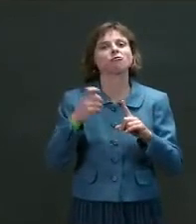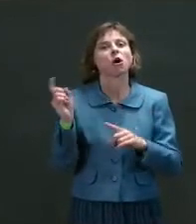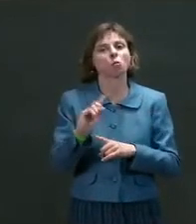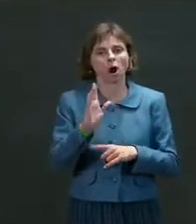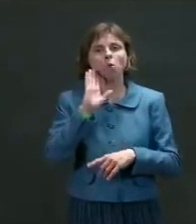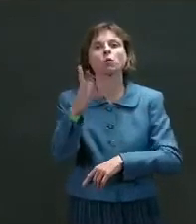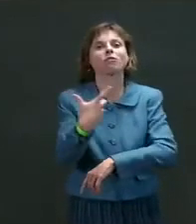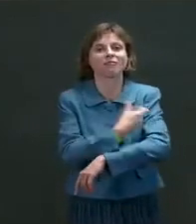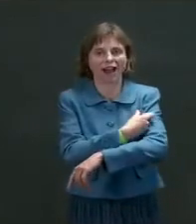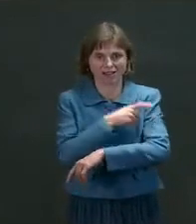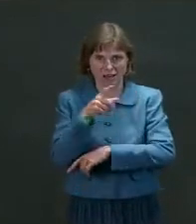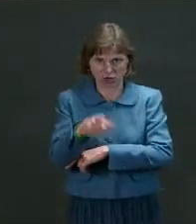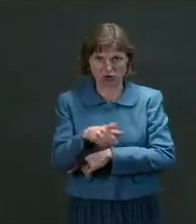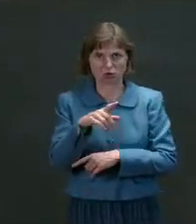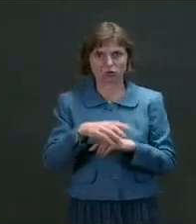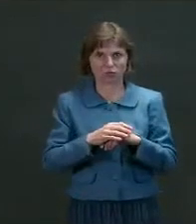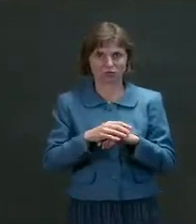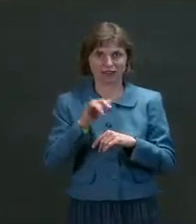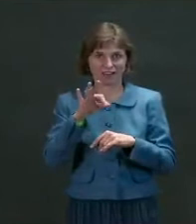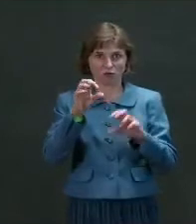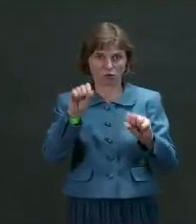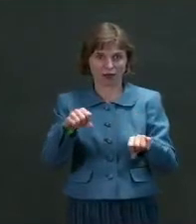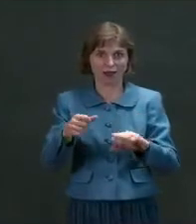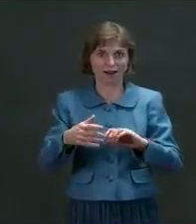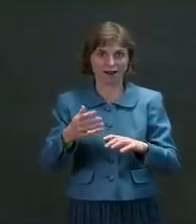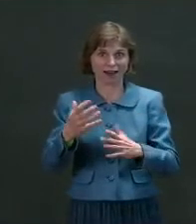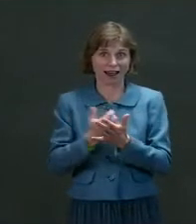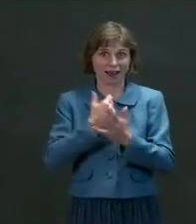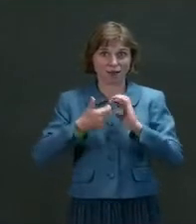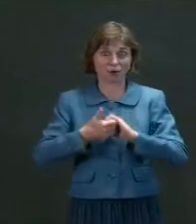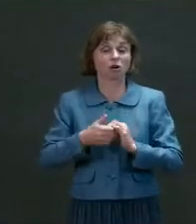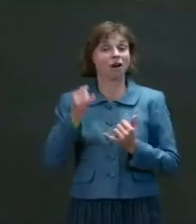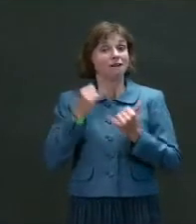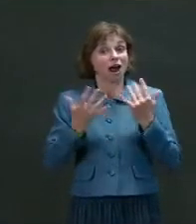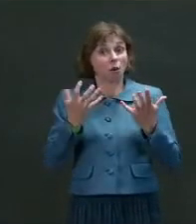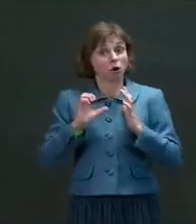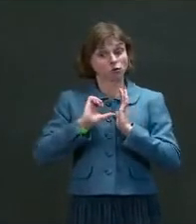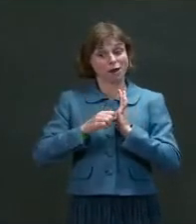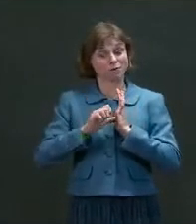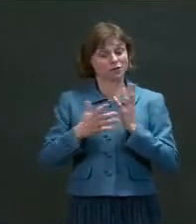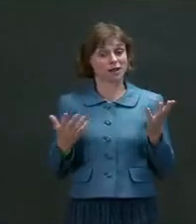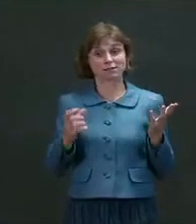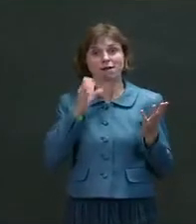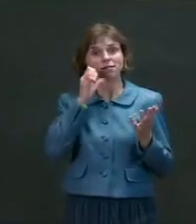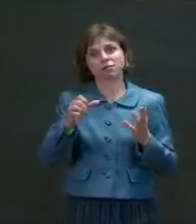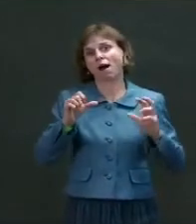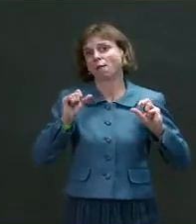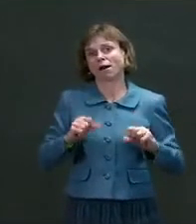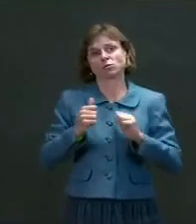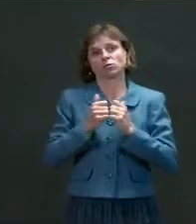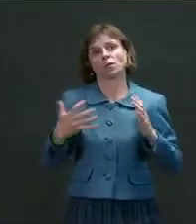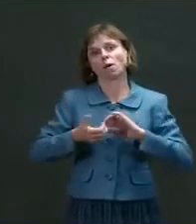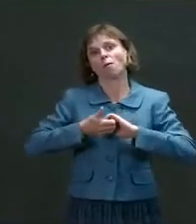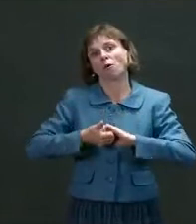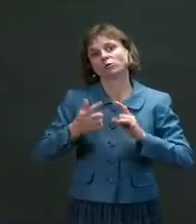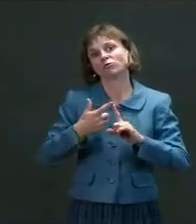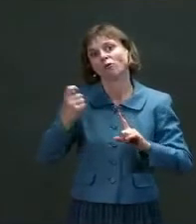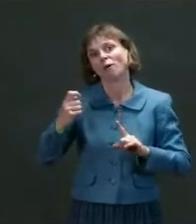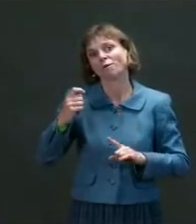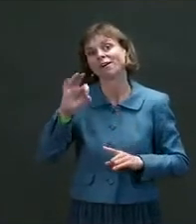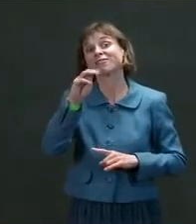partnership. And the final thing I want to touch on is this could not have been possible without the partnerships from FEMA, from